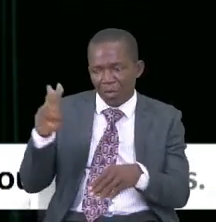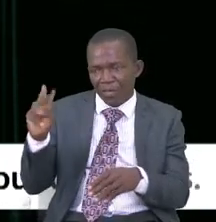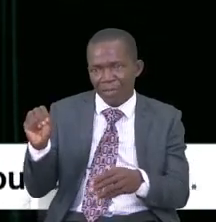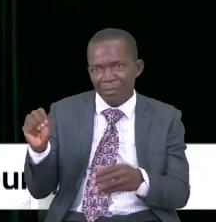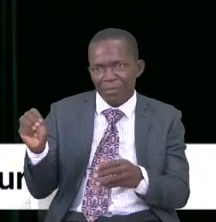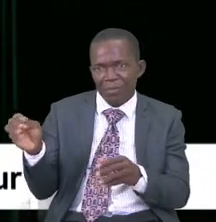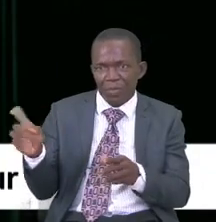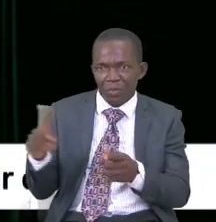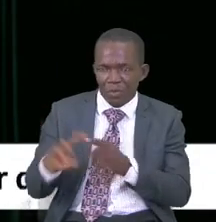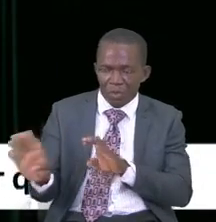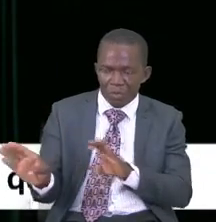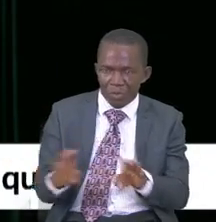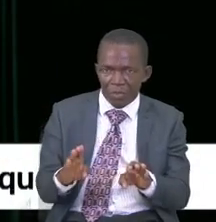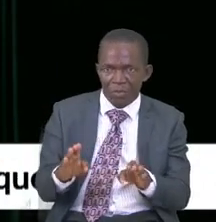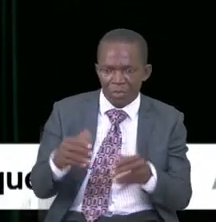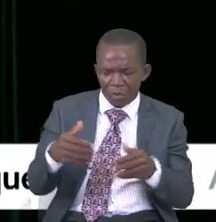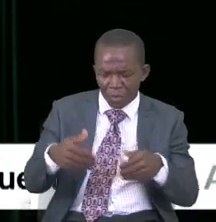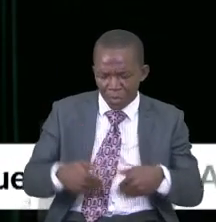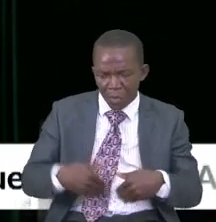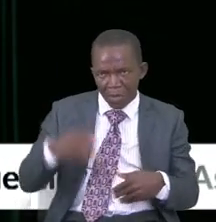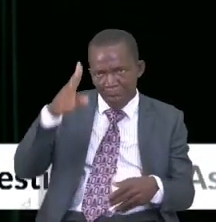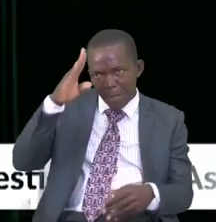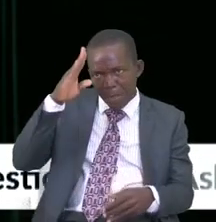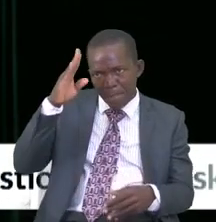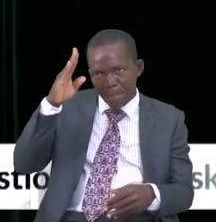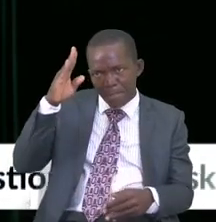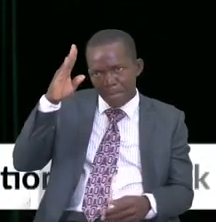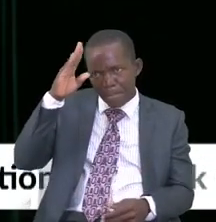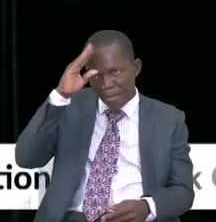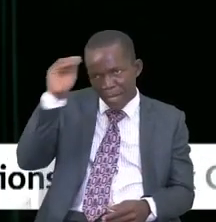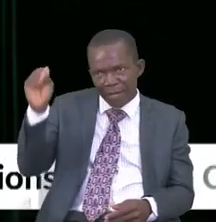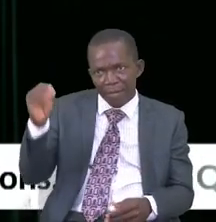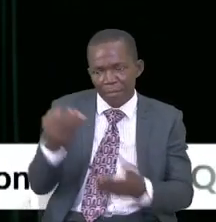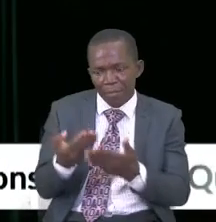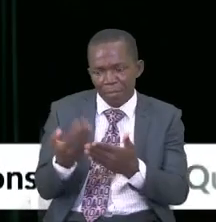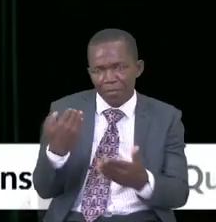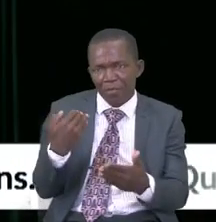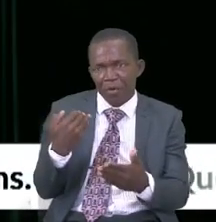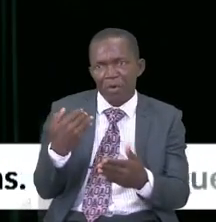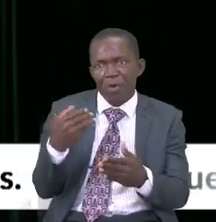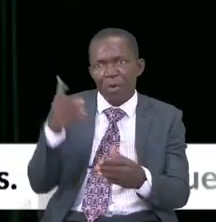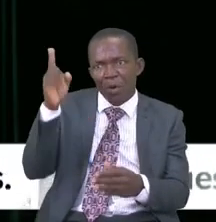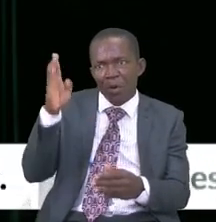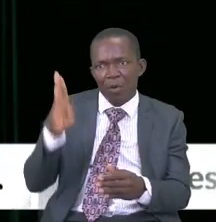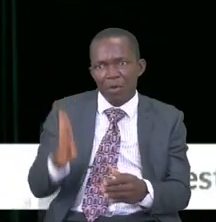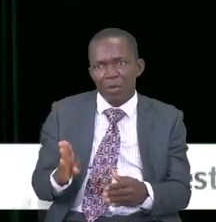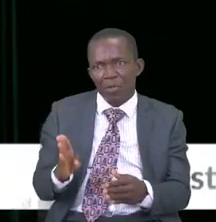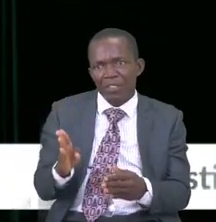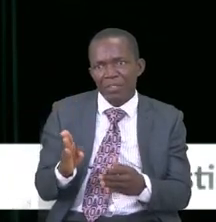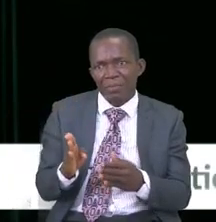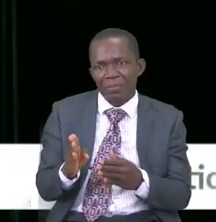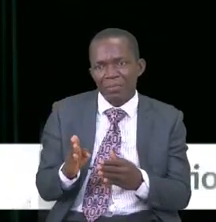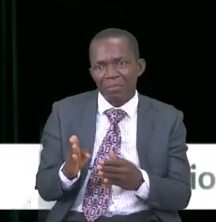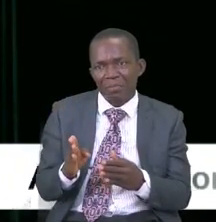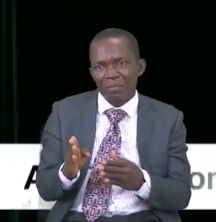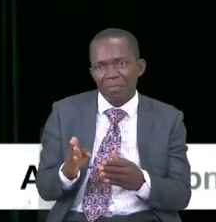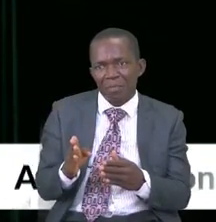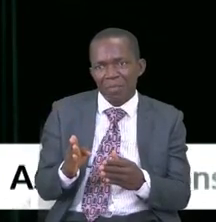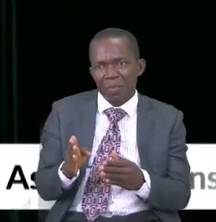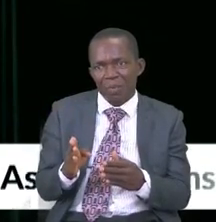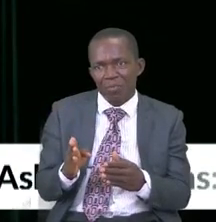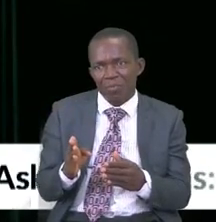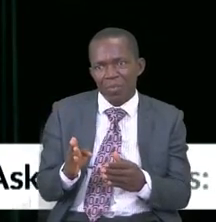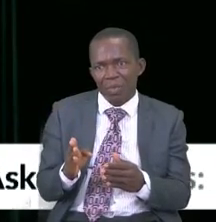Young men before God receiving a revelation, not a new revelation. You